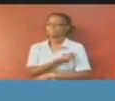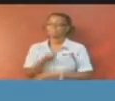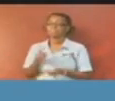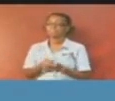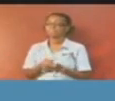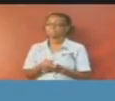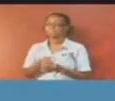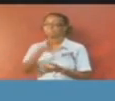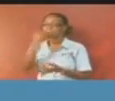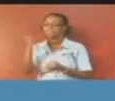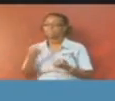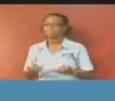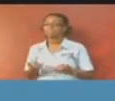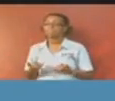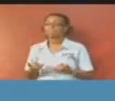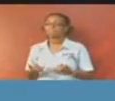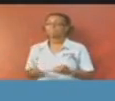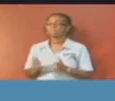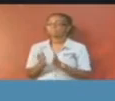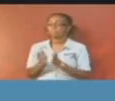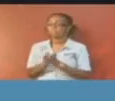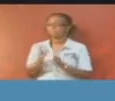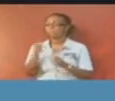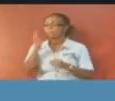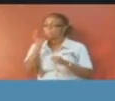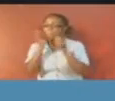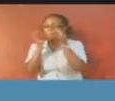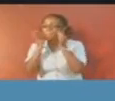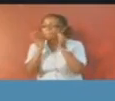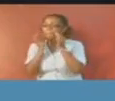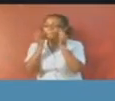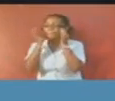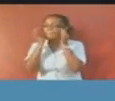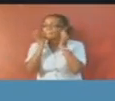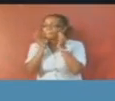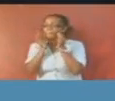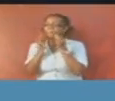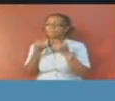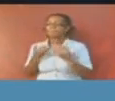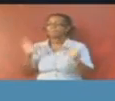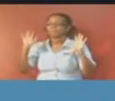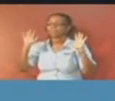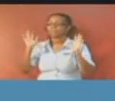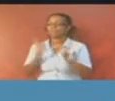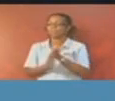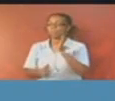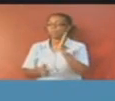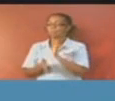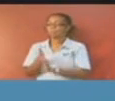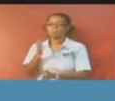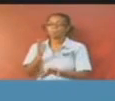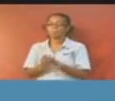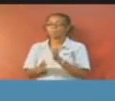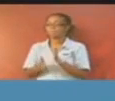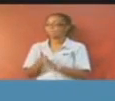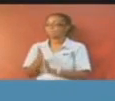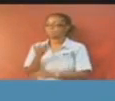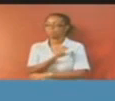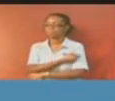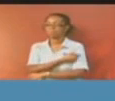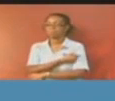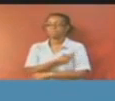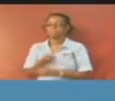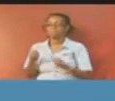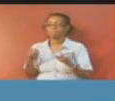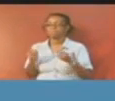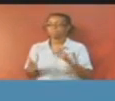smallpox is now only a memory, and as I said, most of the physicians in this era would not have seen it. Next slide. So the role